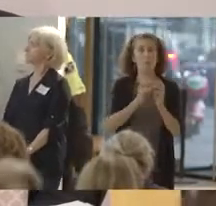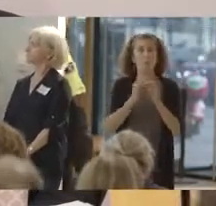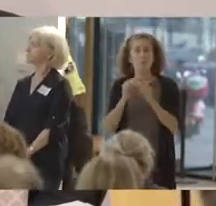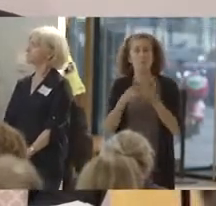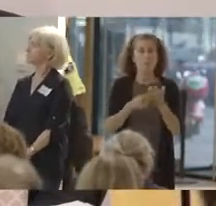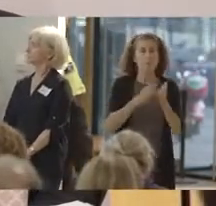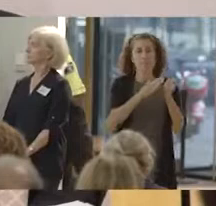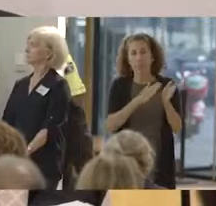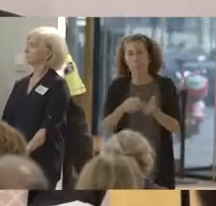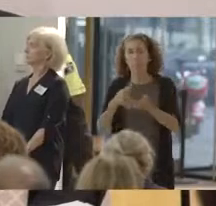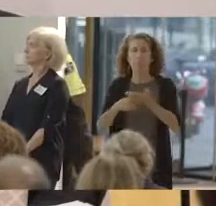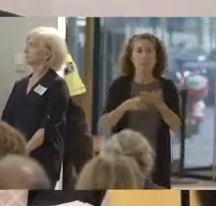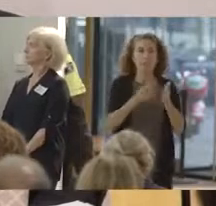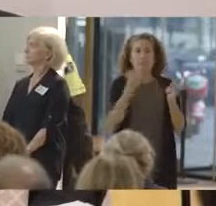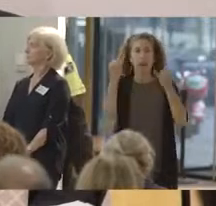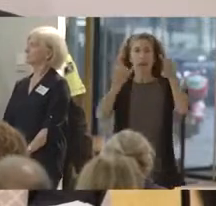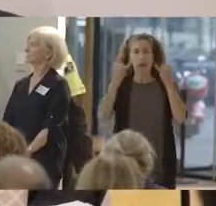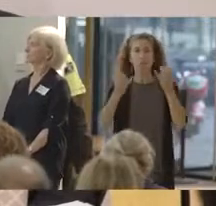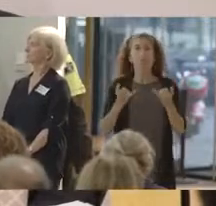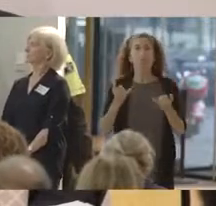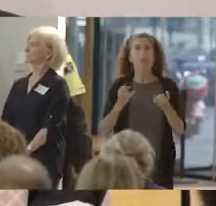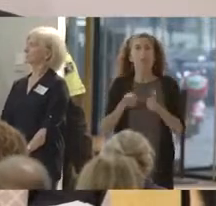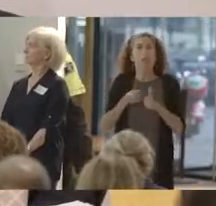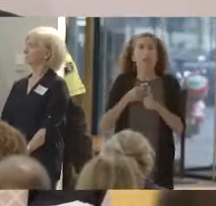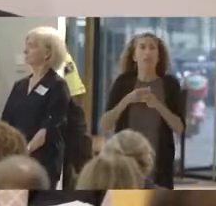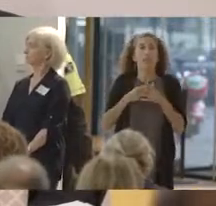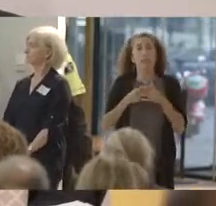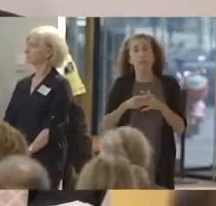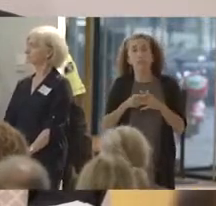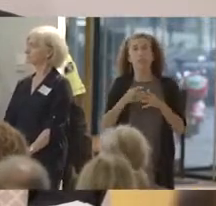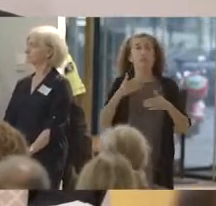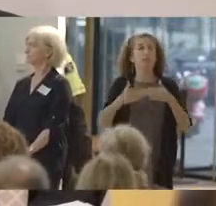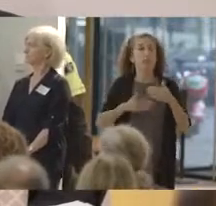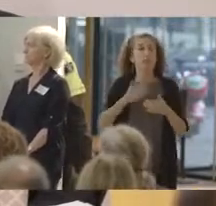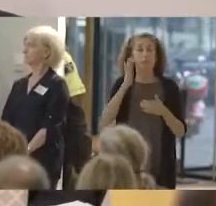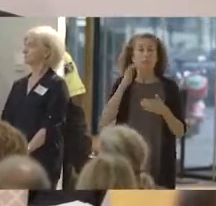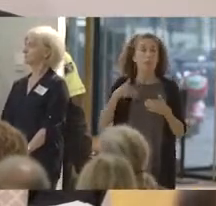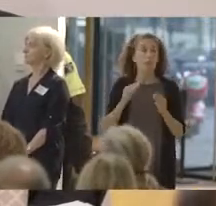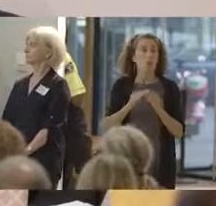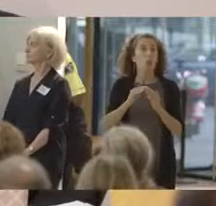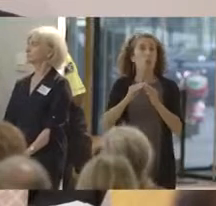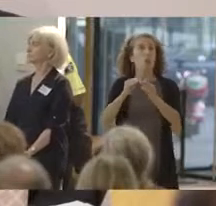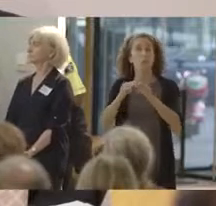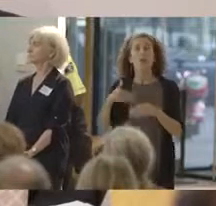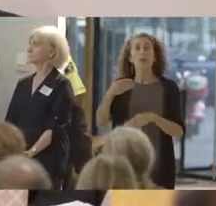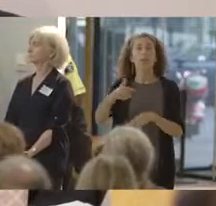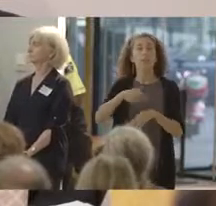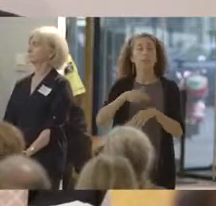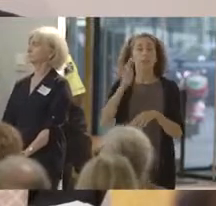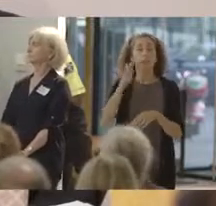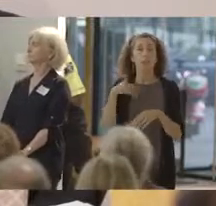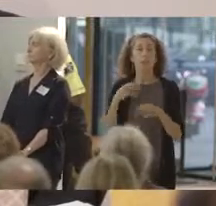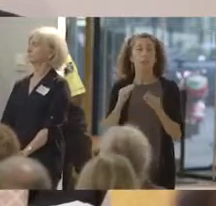with you. It's great to be able to look at visuals. I think we'll be sure to have visuals for you the next time we're out here, because that's really the